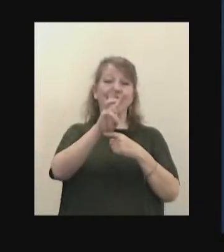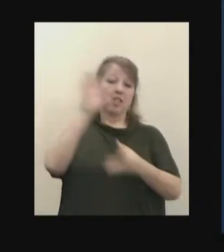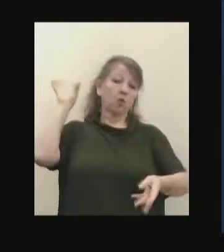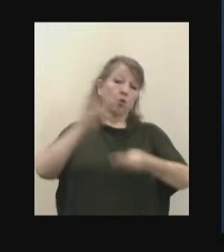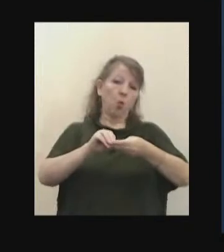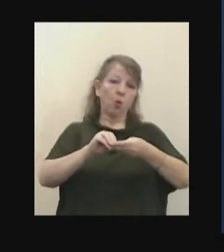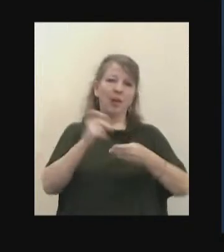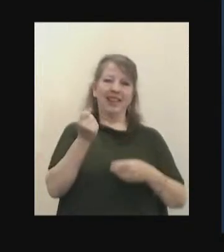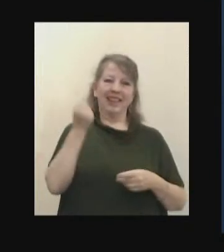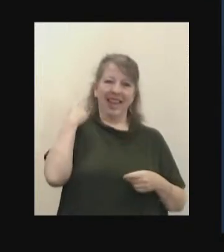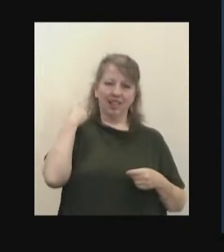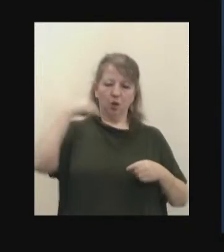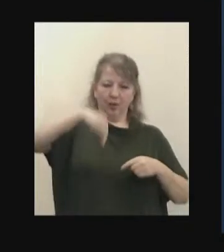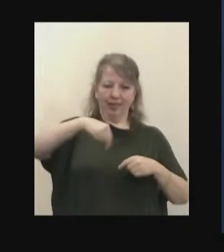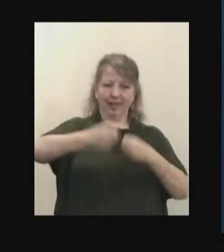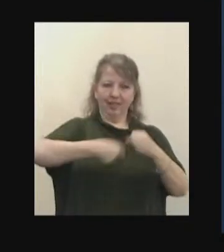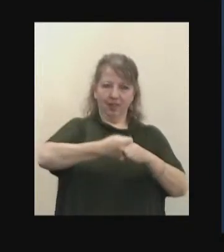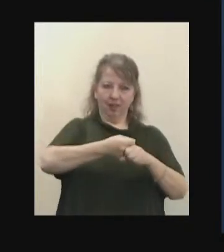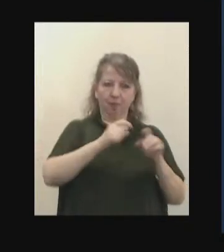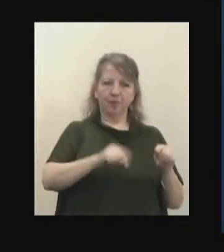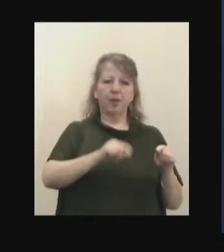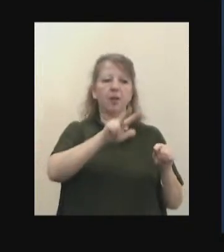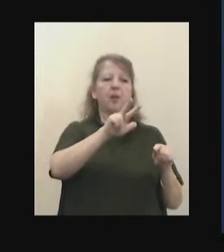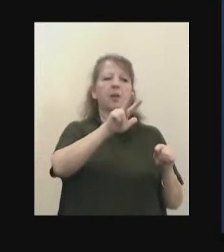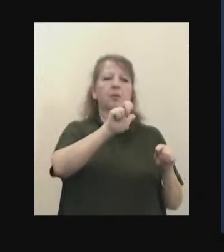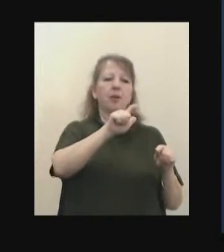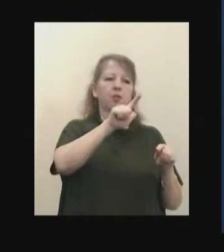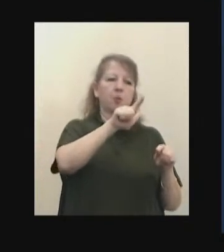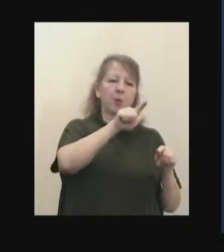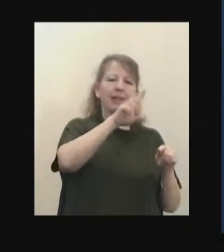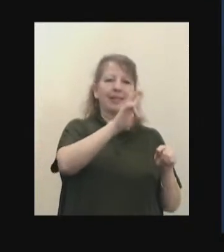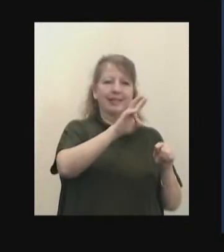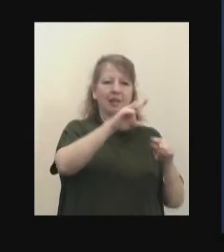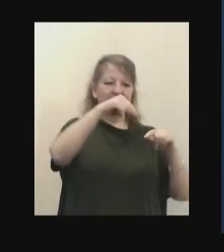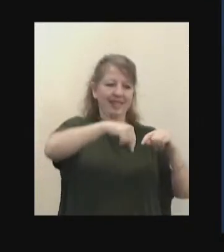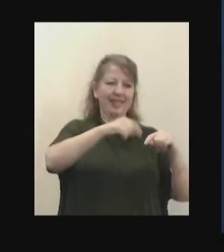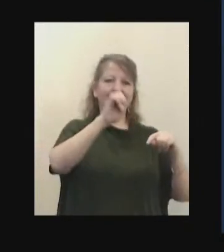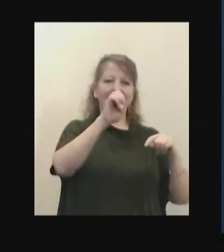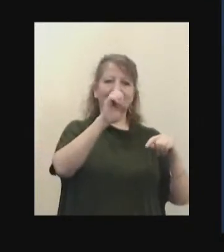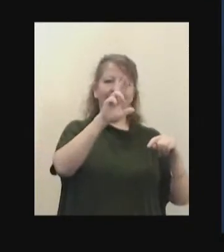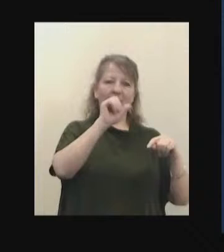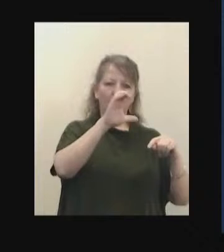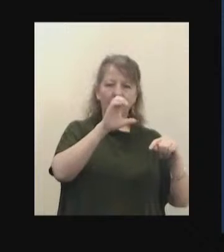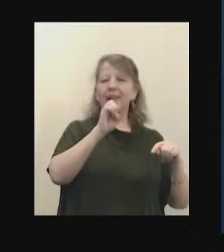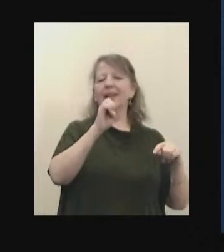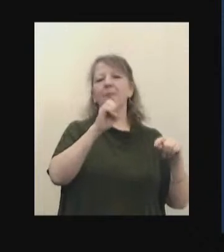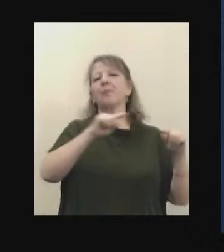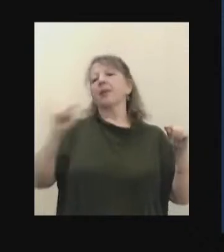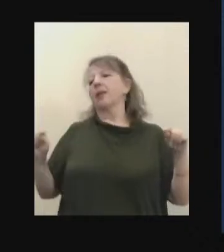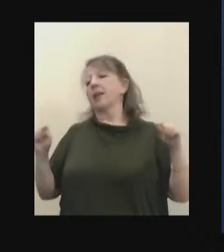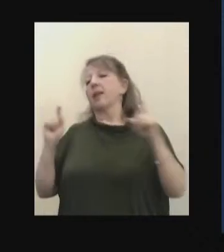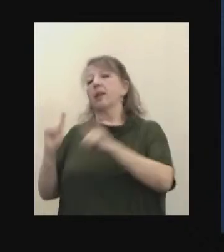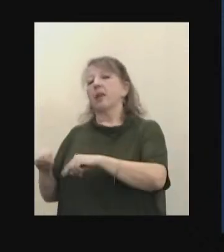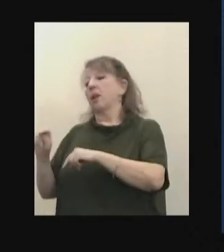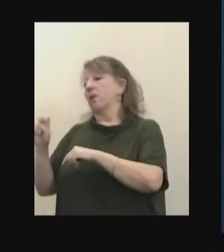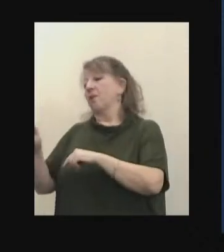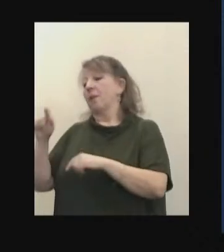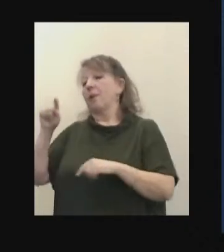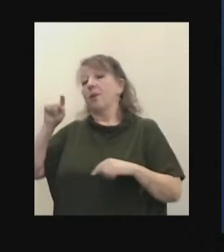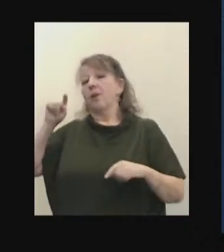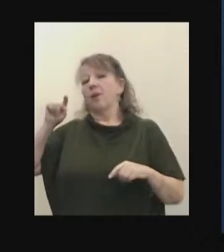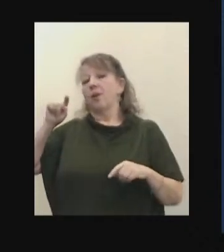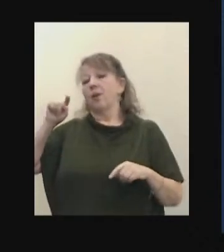327 in Erie County, 59 in the other counties. On November 28, 2021,